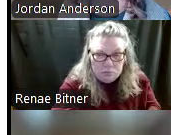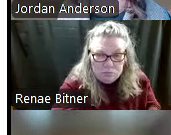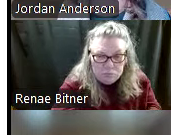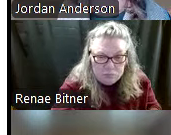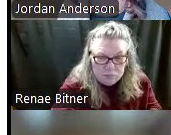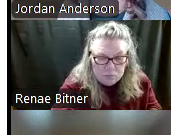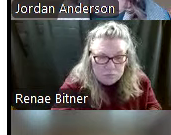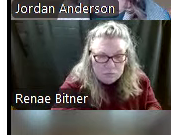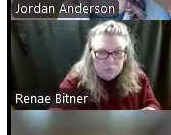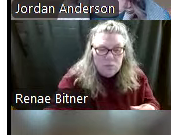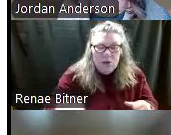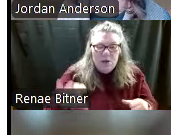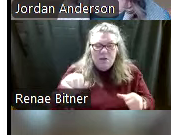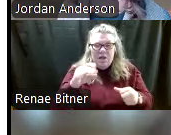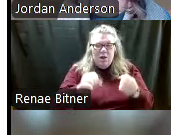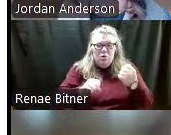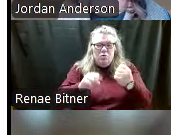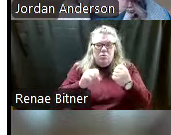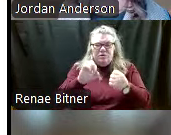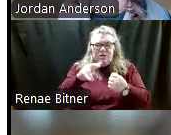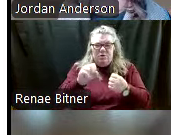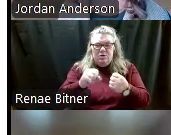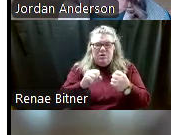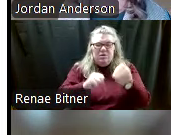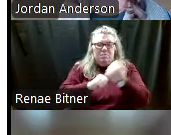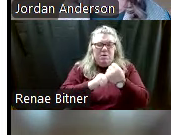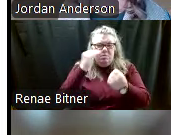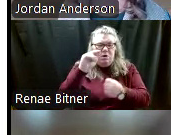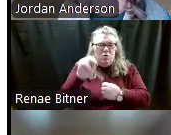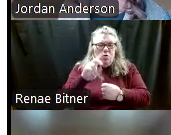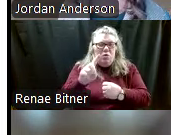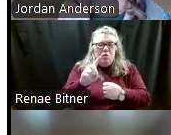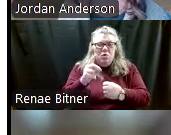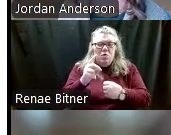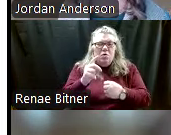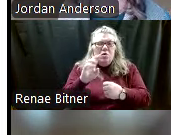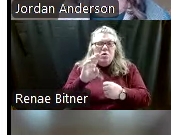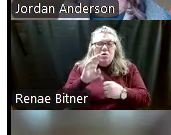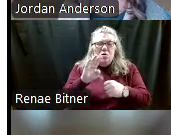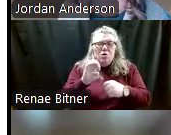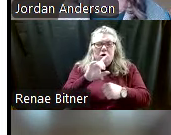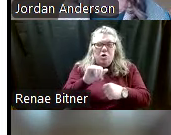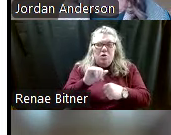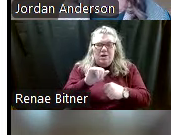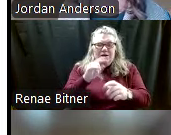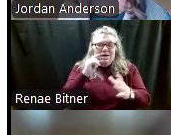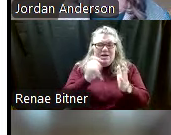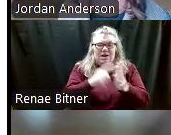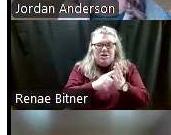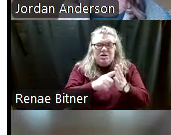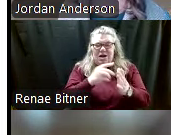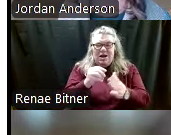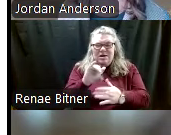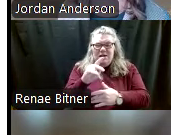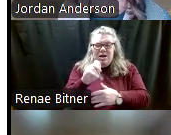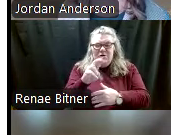This ECHO series is sponsored by the North Dakota Early Hearing Detection and Intervention Program. The purpose of the series is